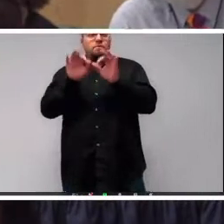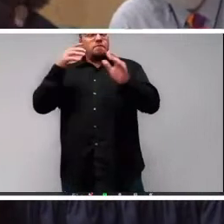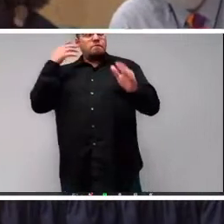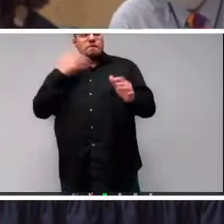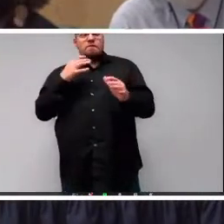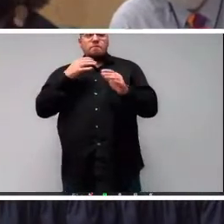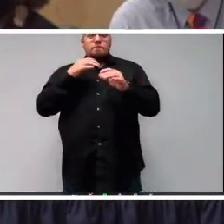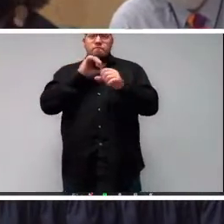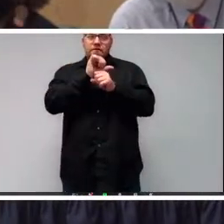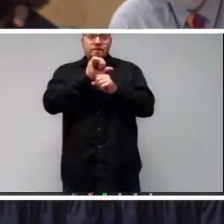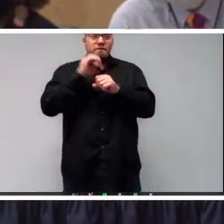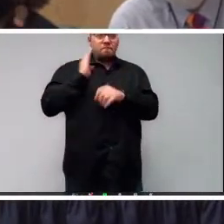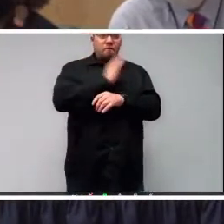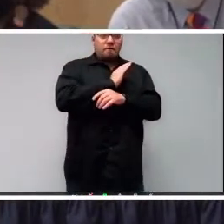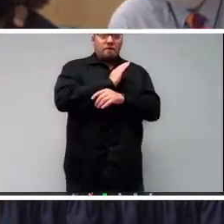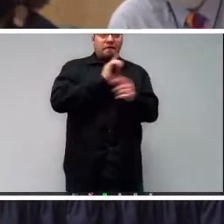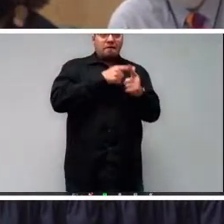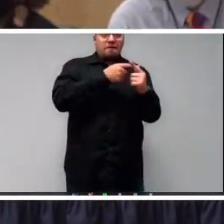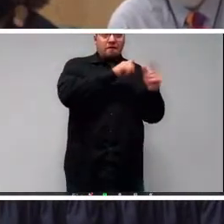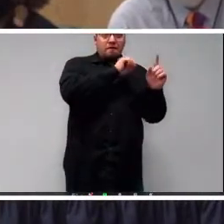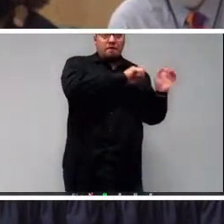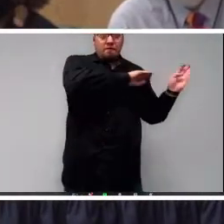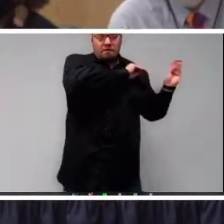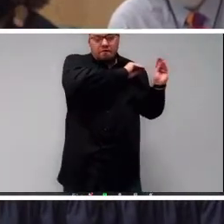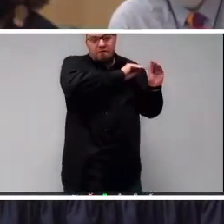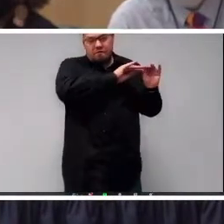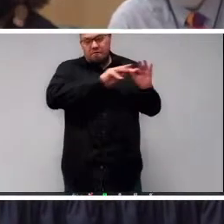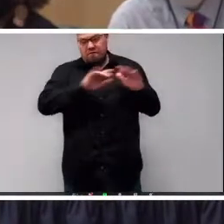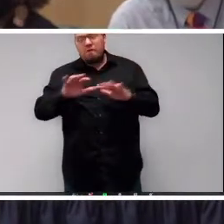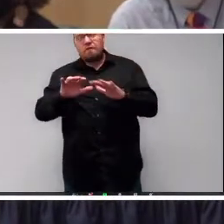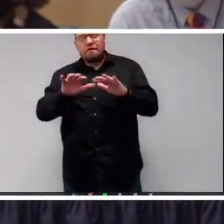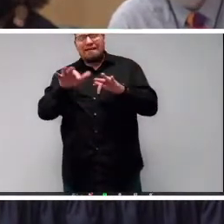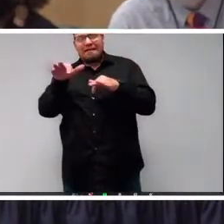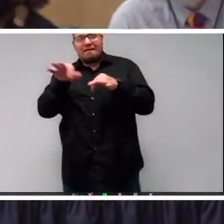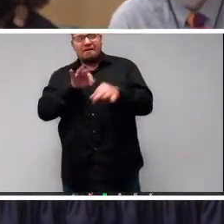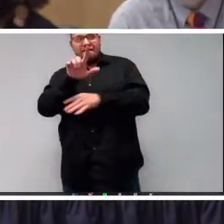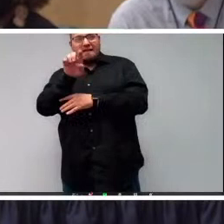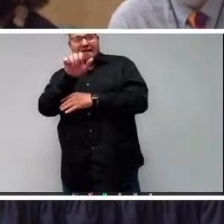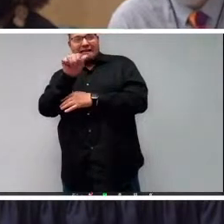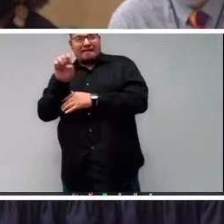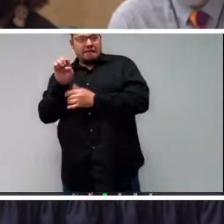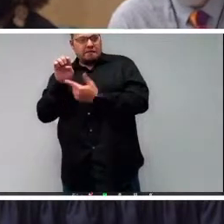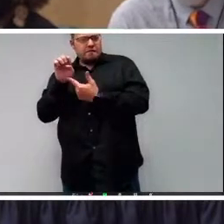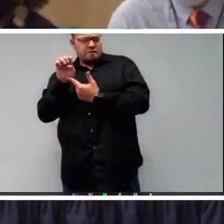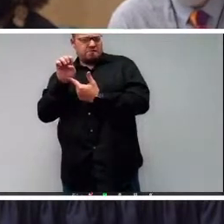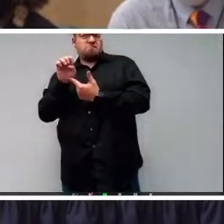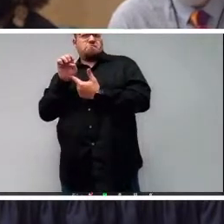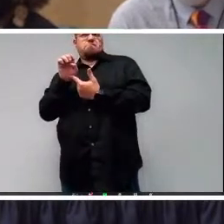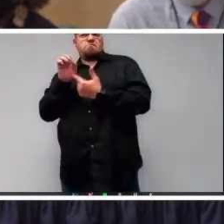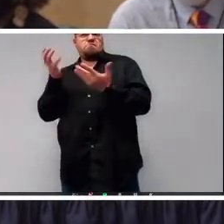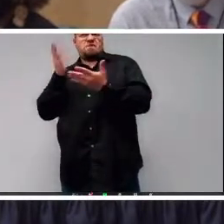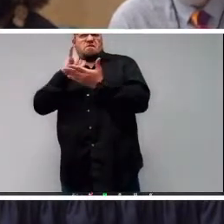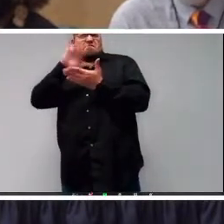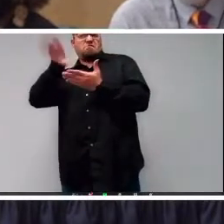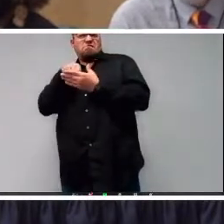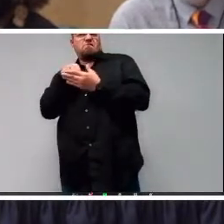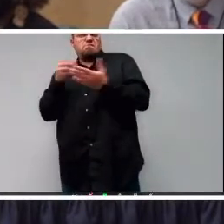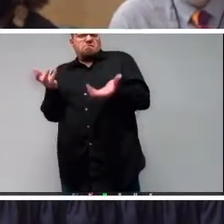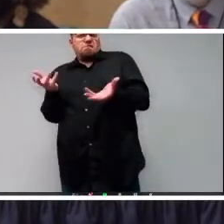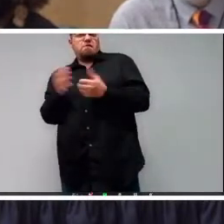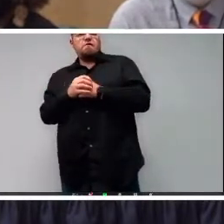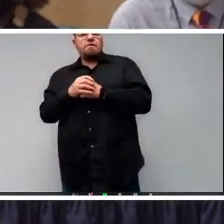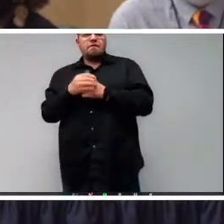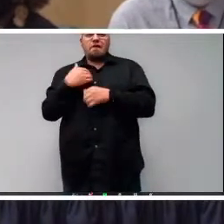in and work it through the actual details of the lease and what that would entail, right? And I will get